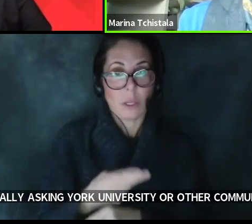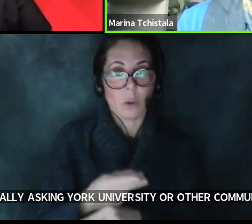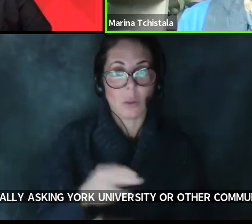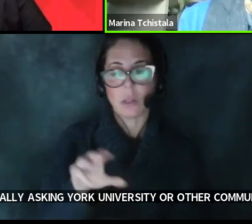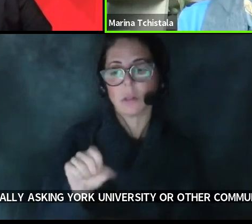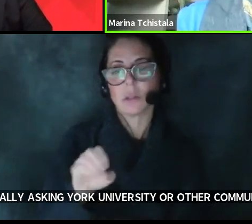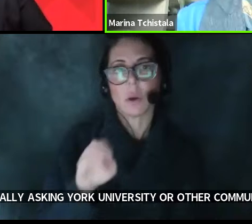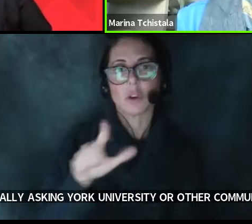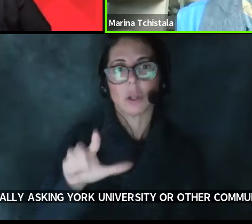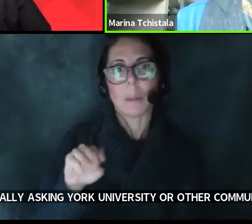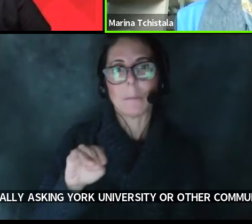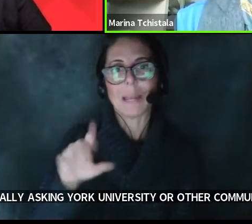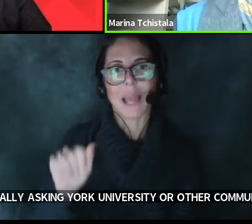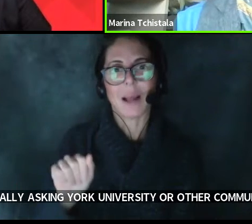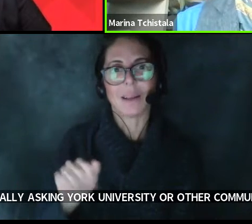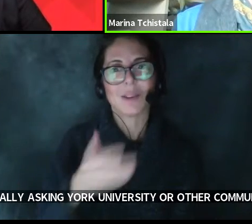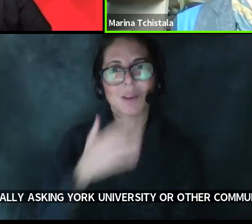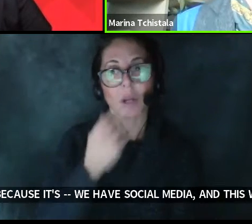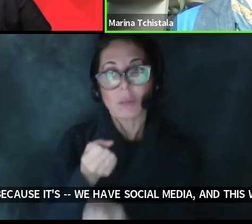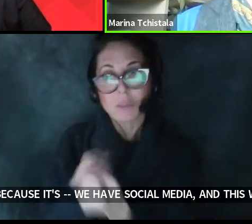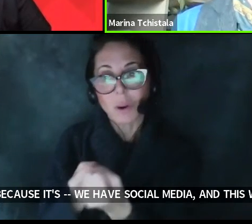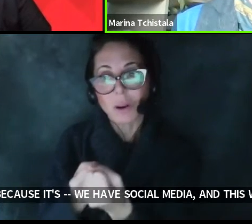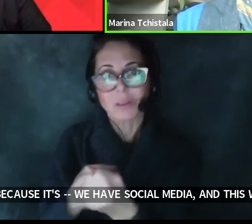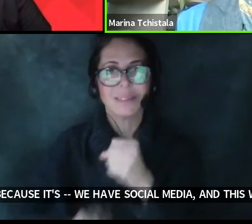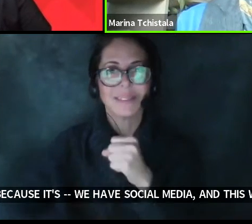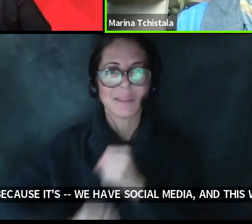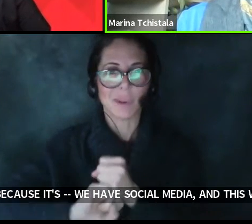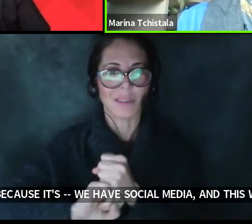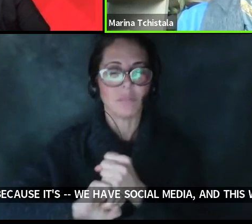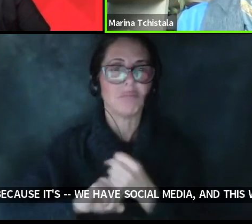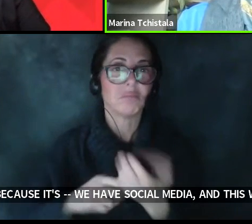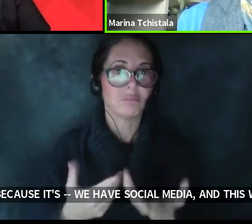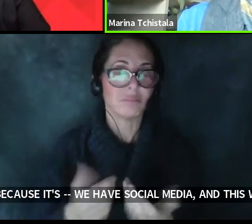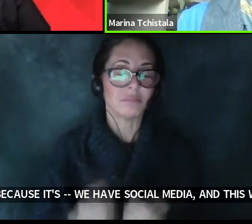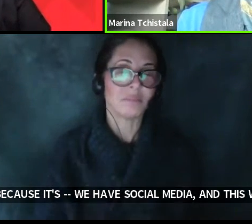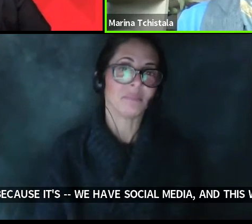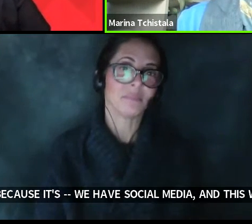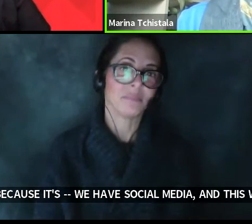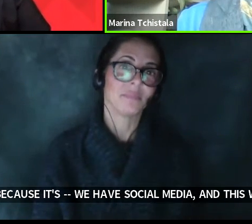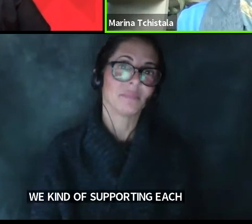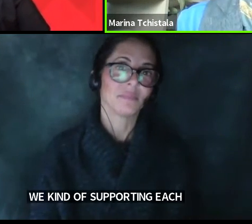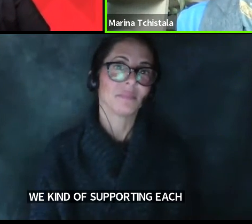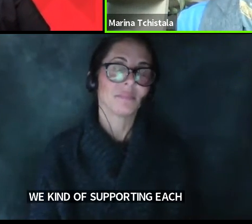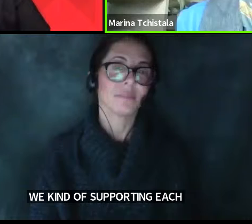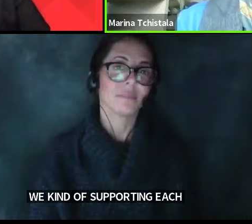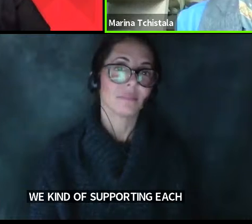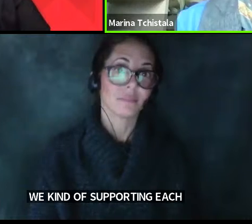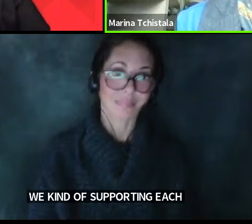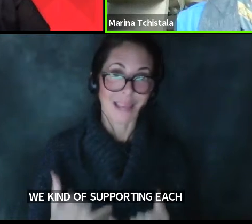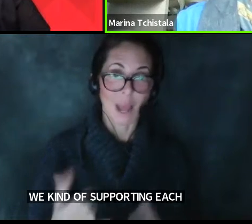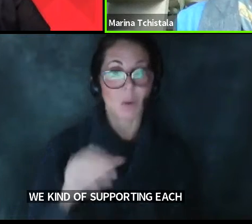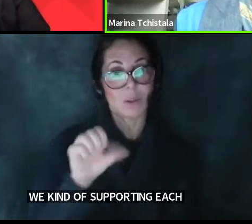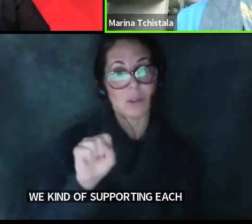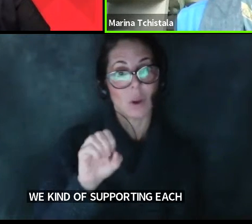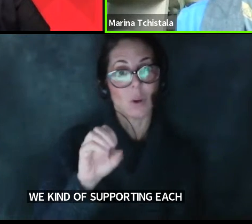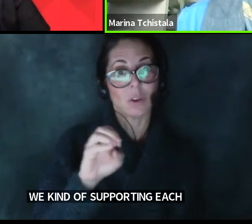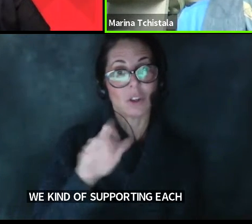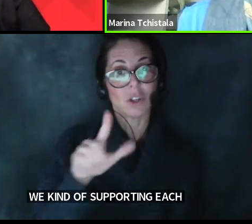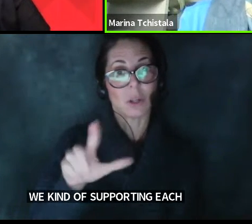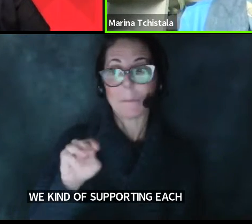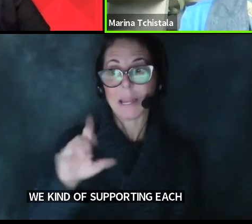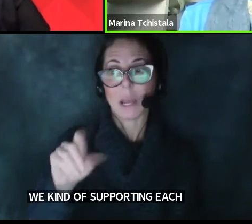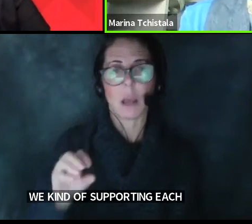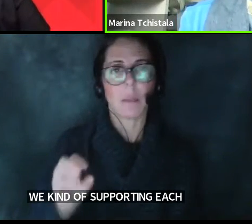of supporting each other. And this is becoming more and more faster and more efficient way of finding